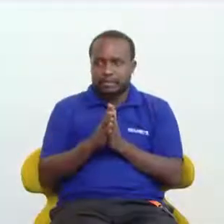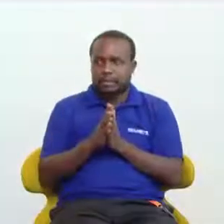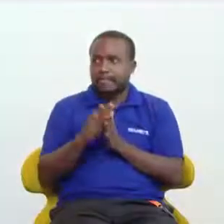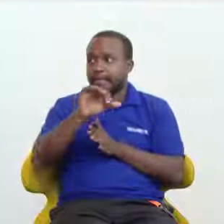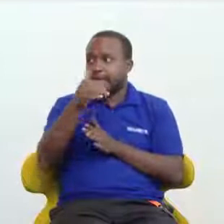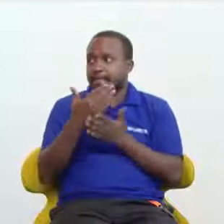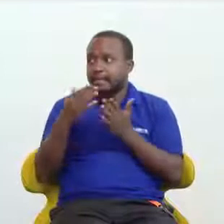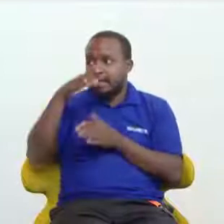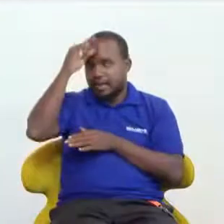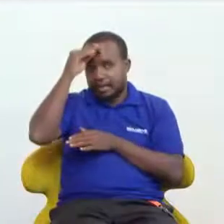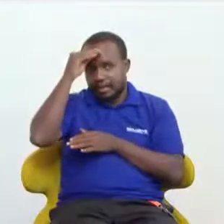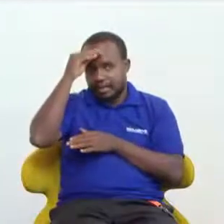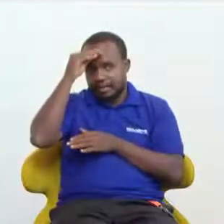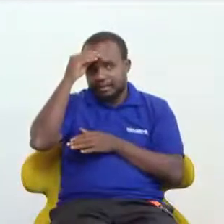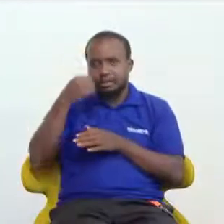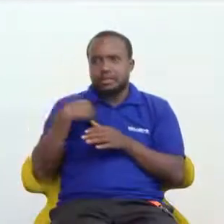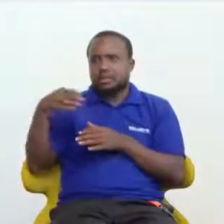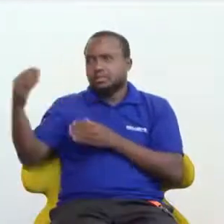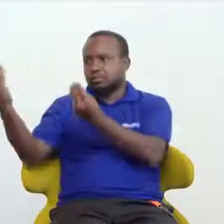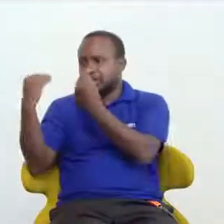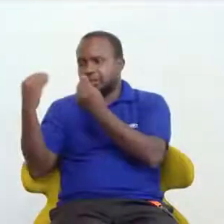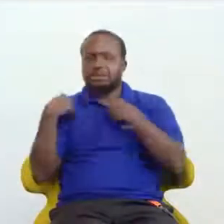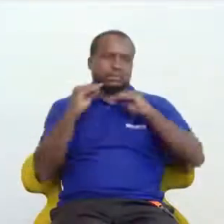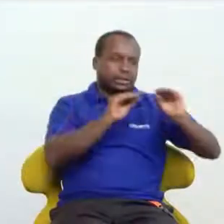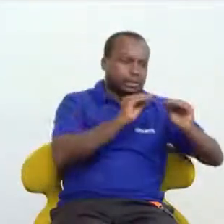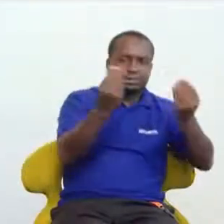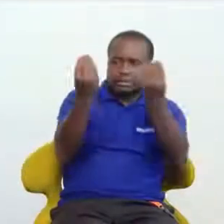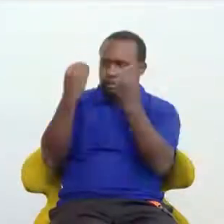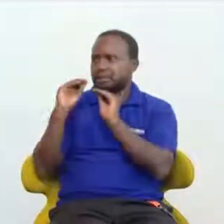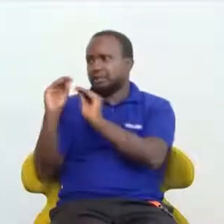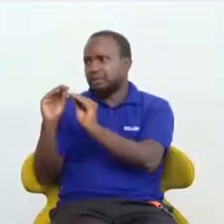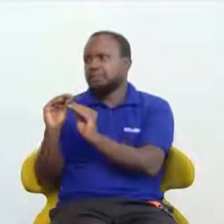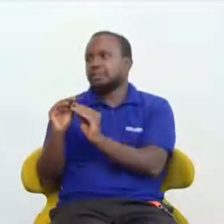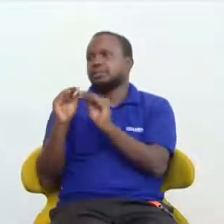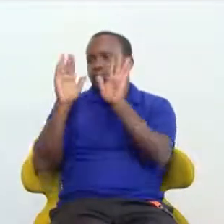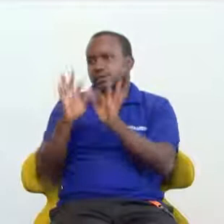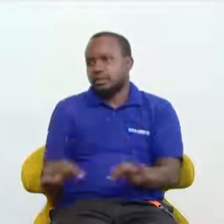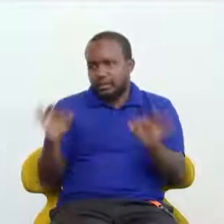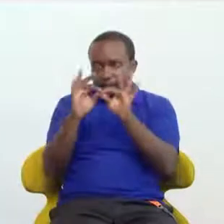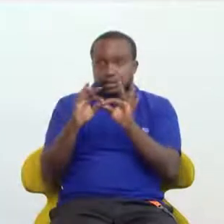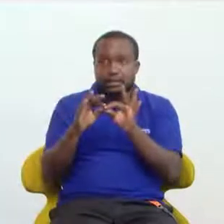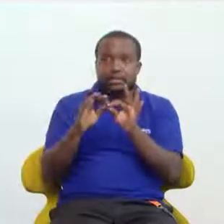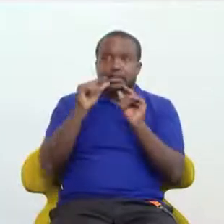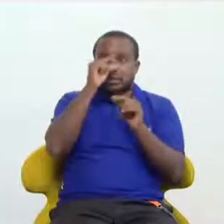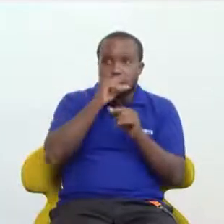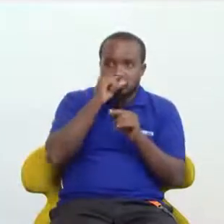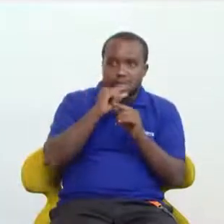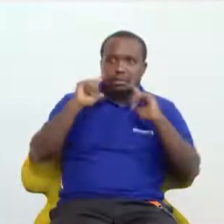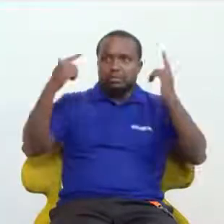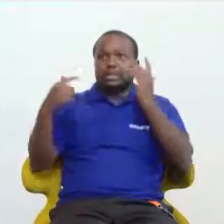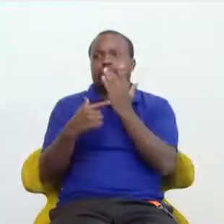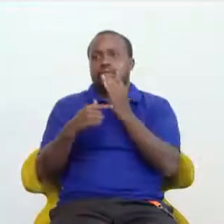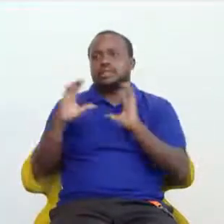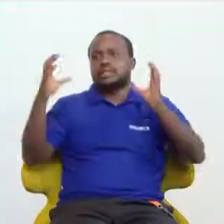learned is that we have a lot to learn from each other. Google, big tech companies, governments can learn a lot from